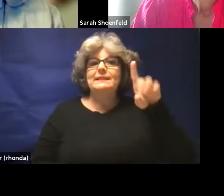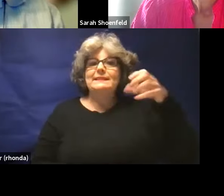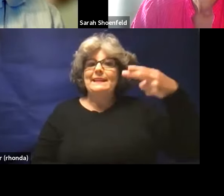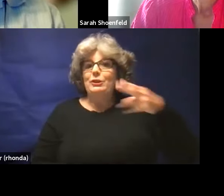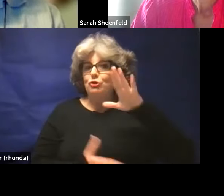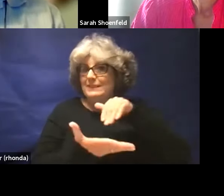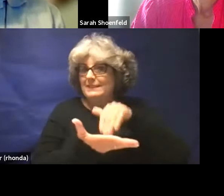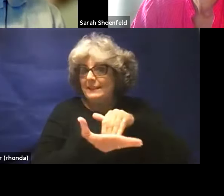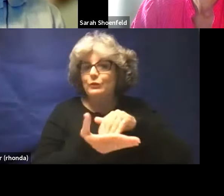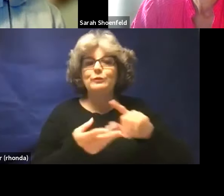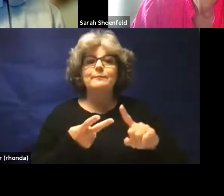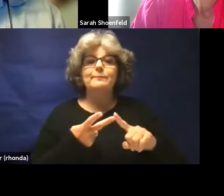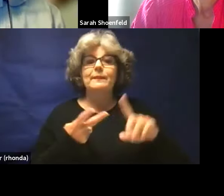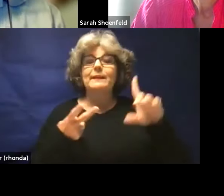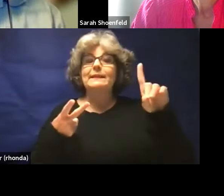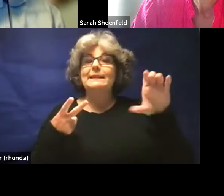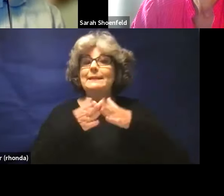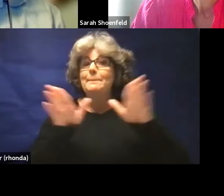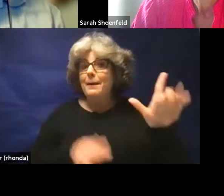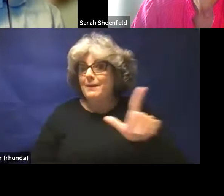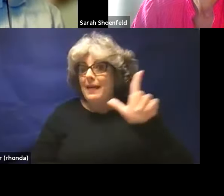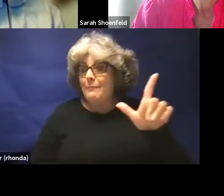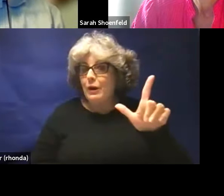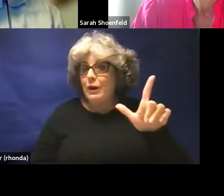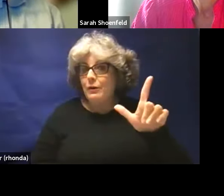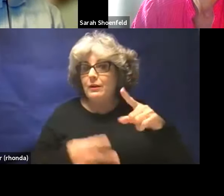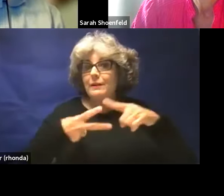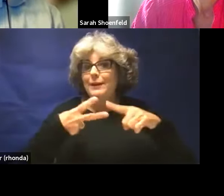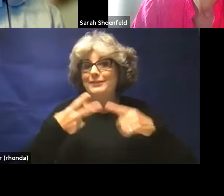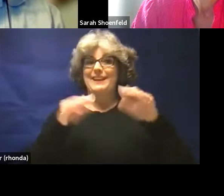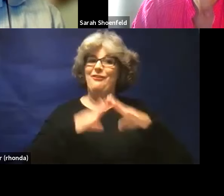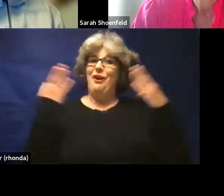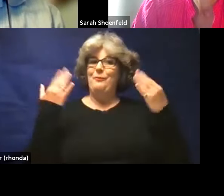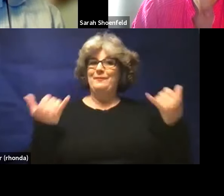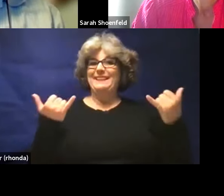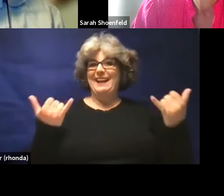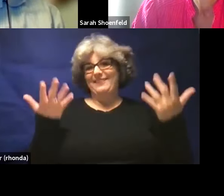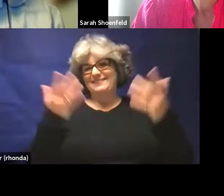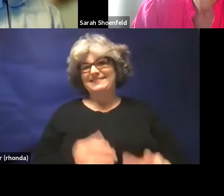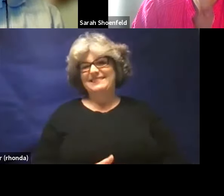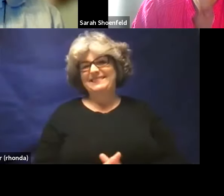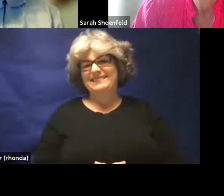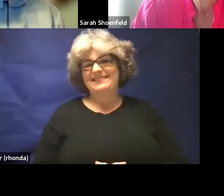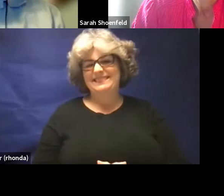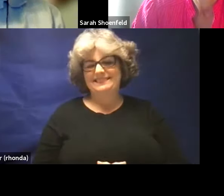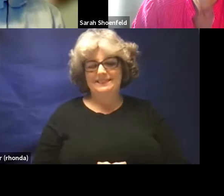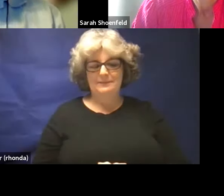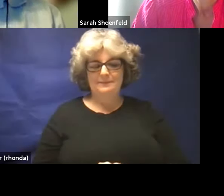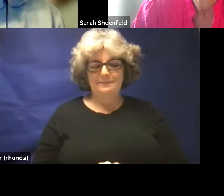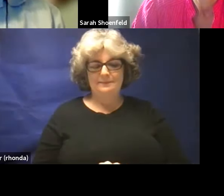Center and the DC Public Library, both of which are open now, open again. You can